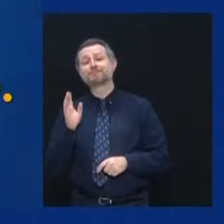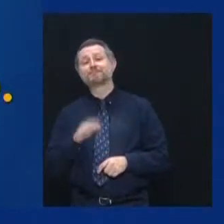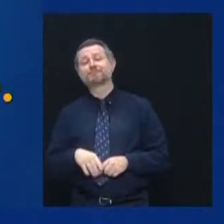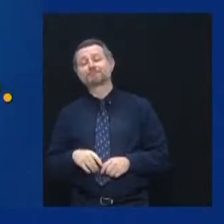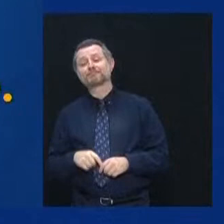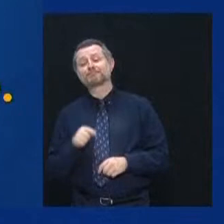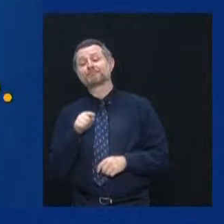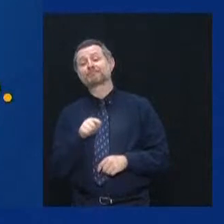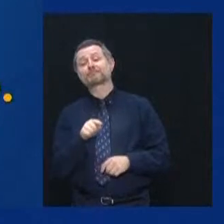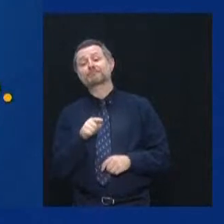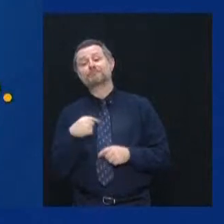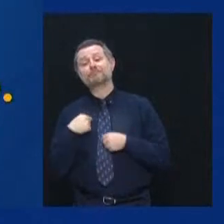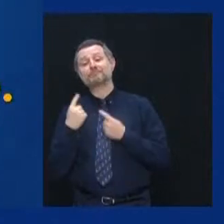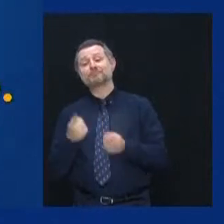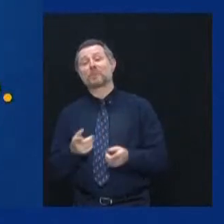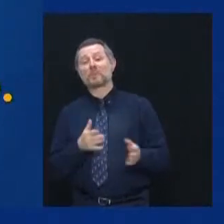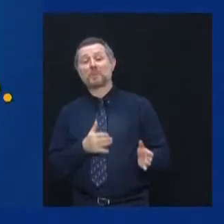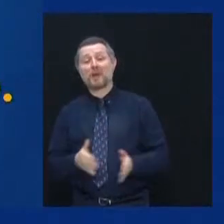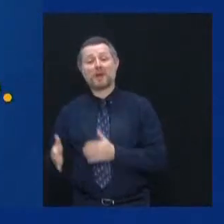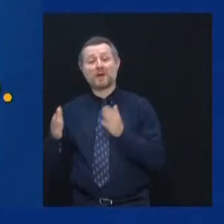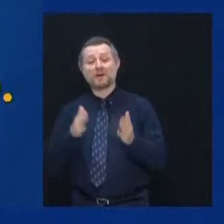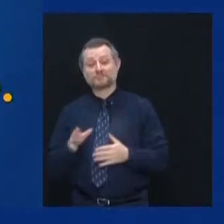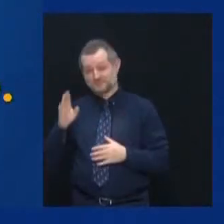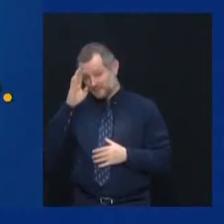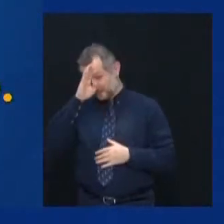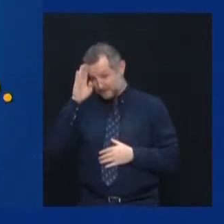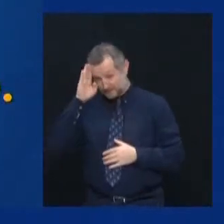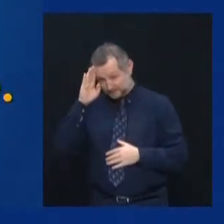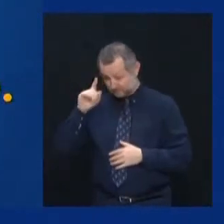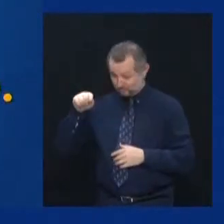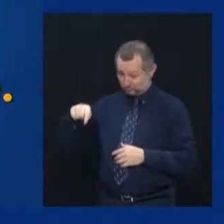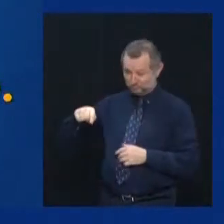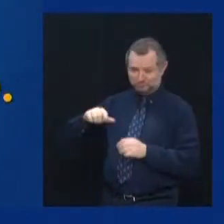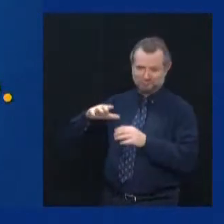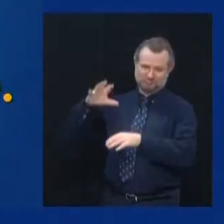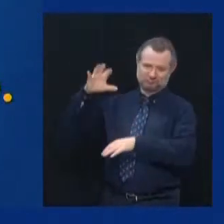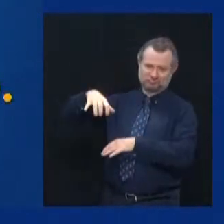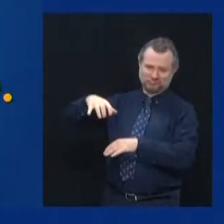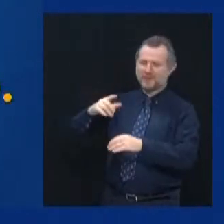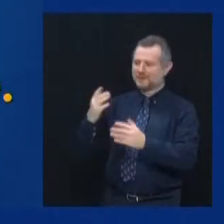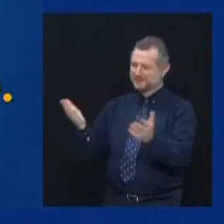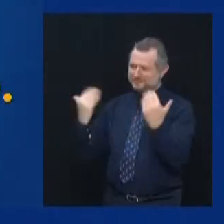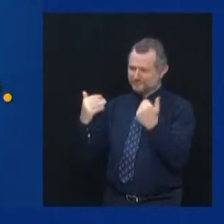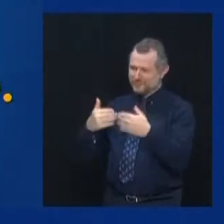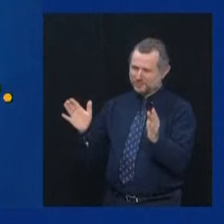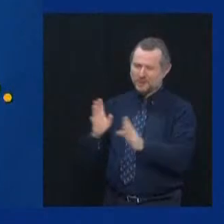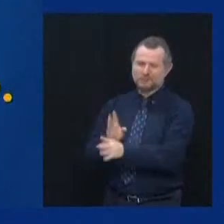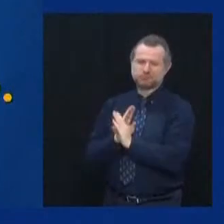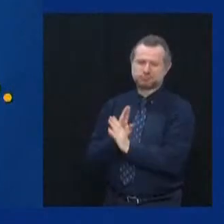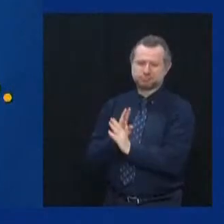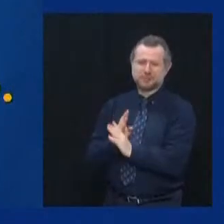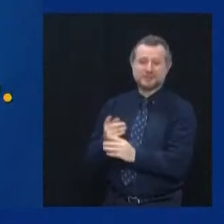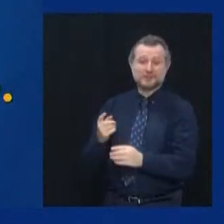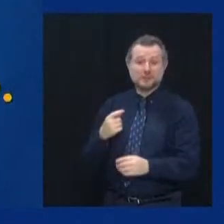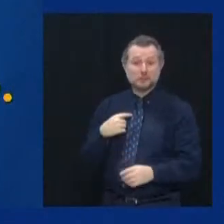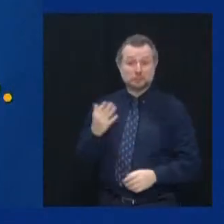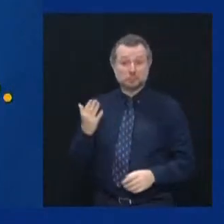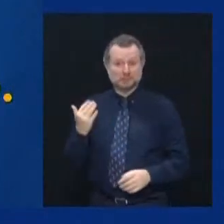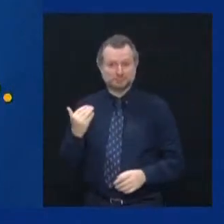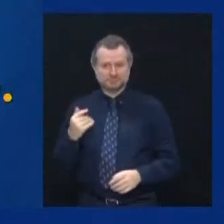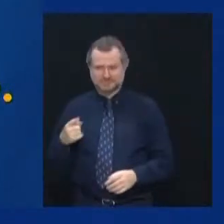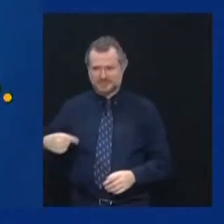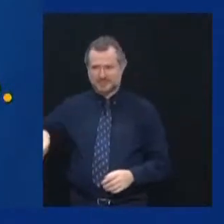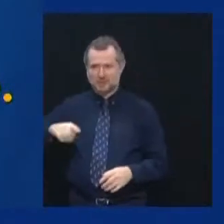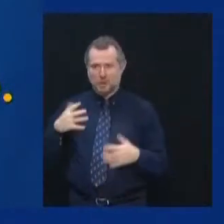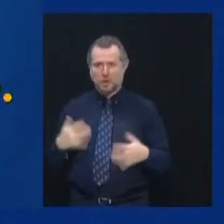plan was to use the hospitals to distribute to the healthcare workers. Why? Because they're healthcare workers